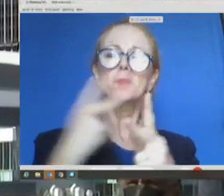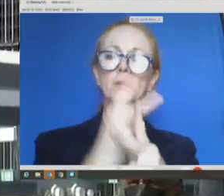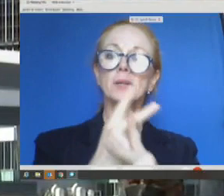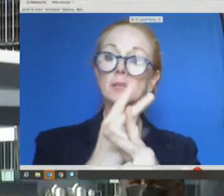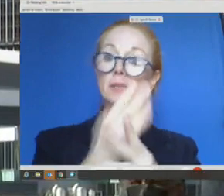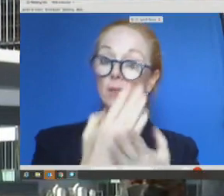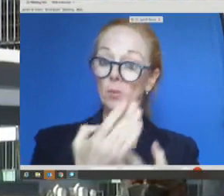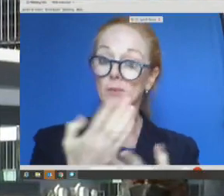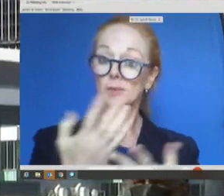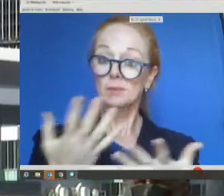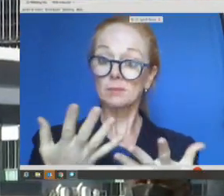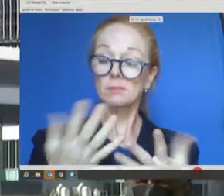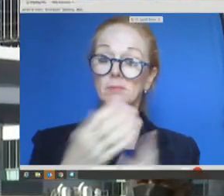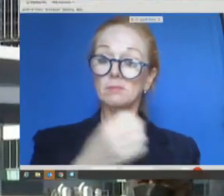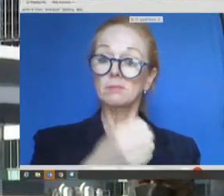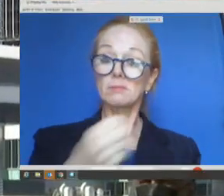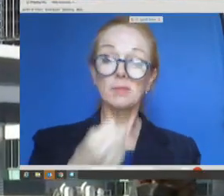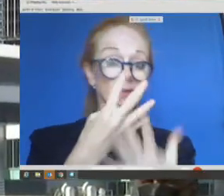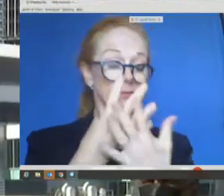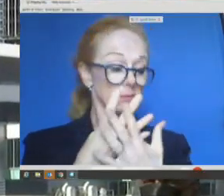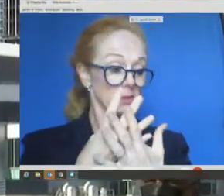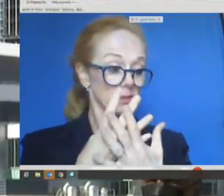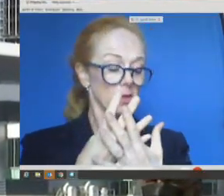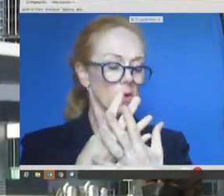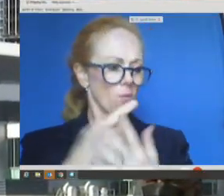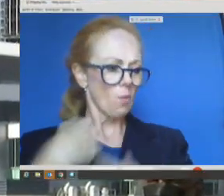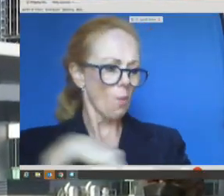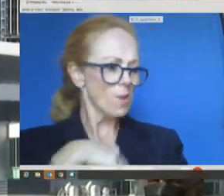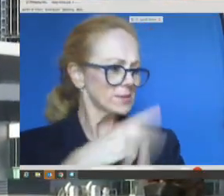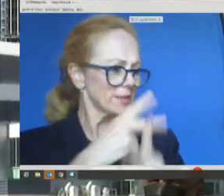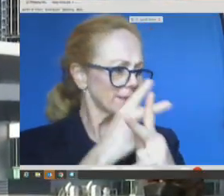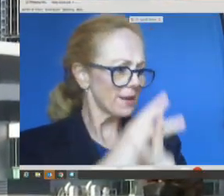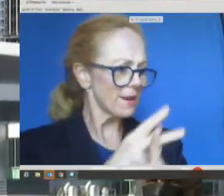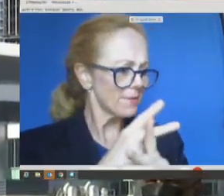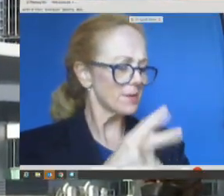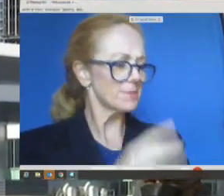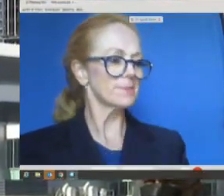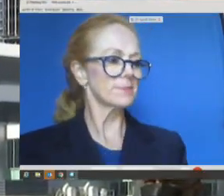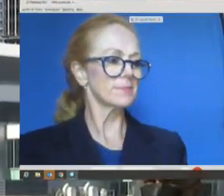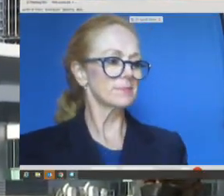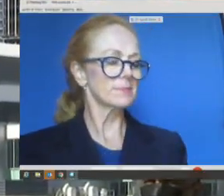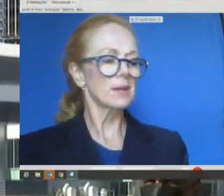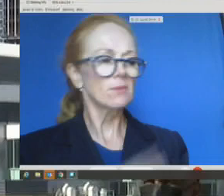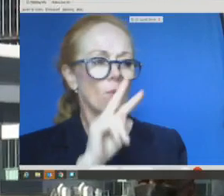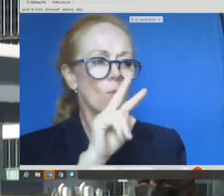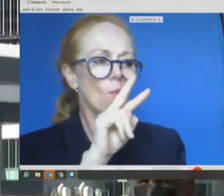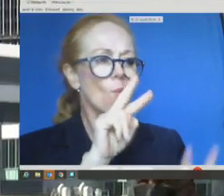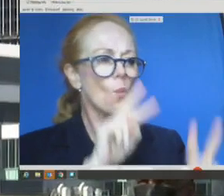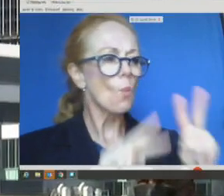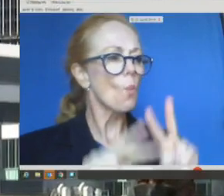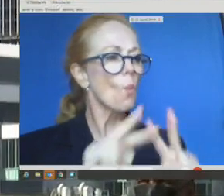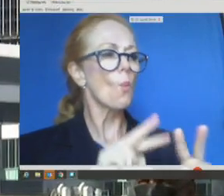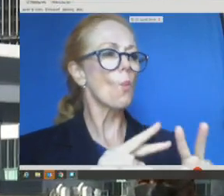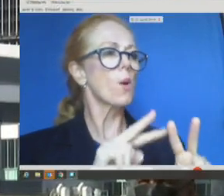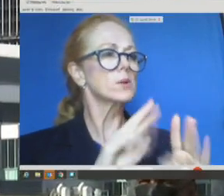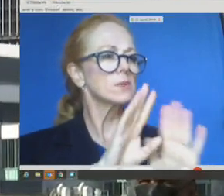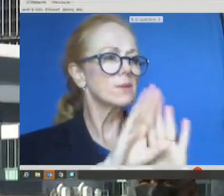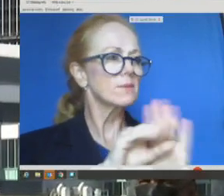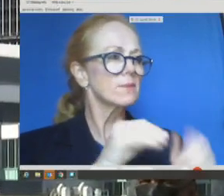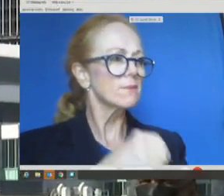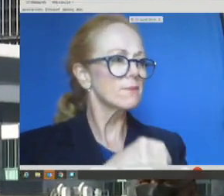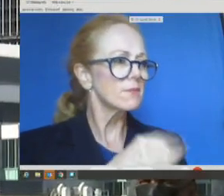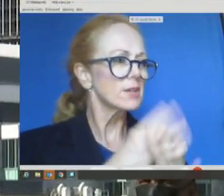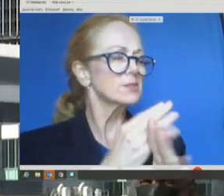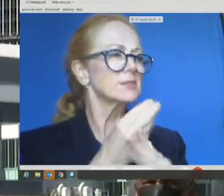in our custody, they're also in our care. You know, I've watched the video several times, arguably one of